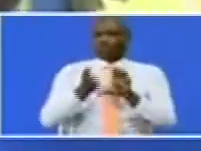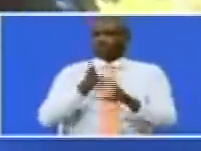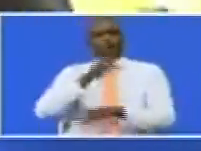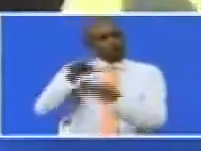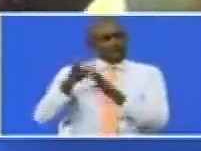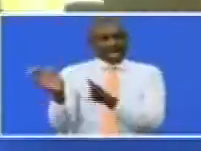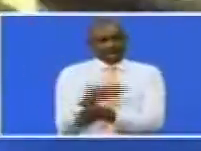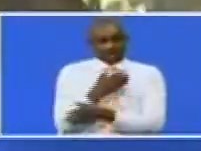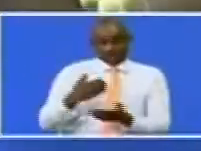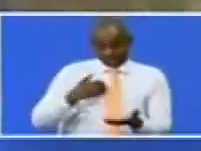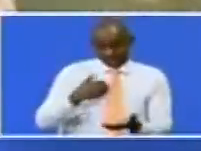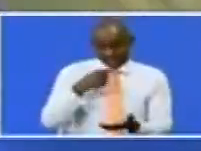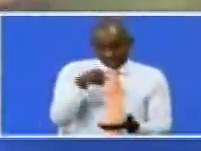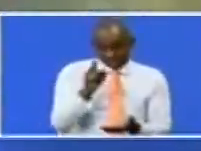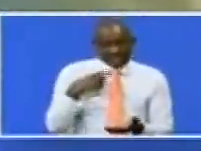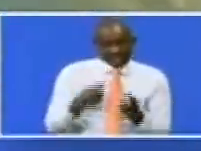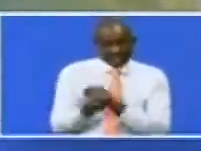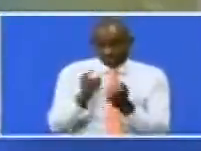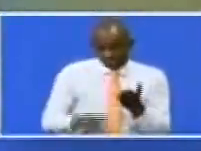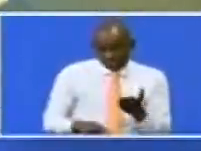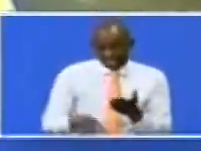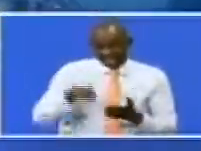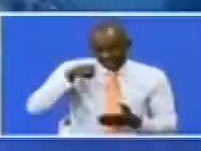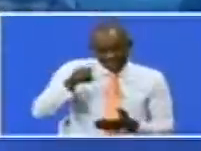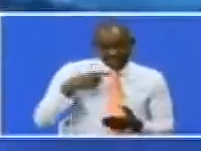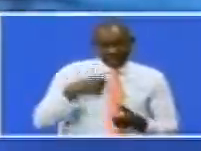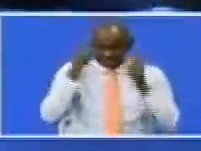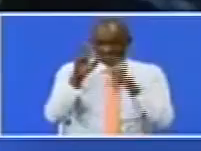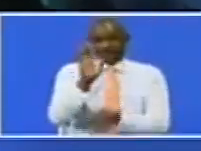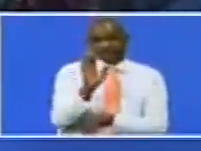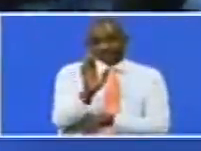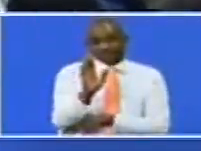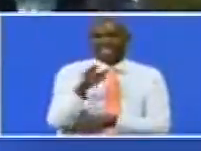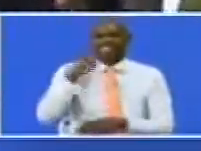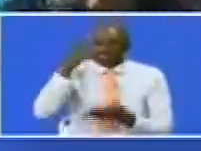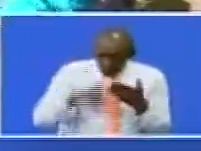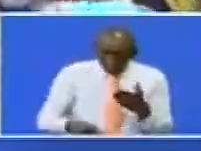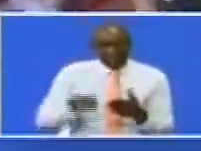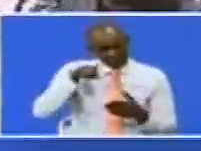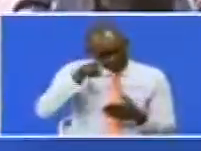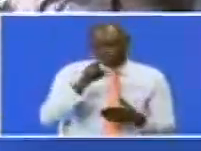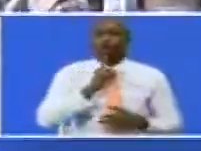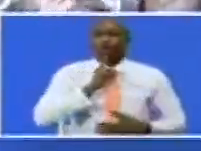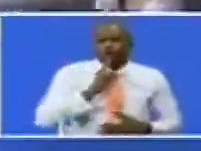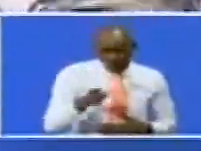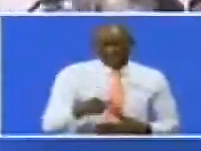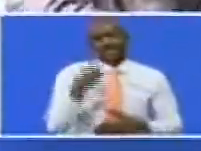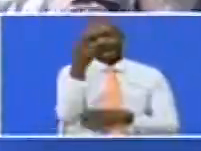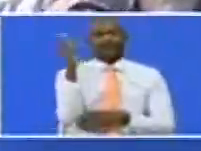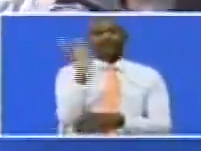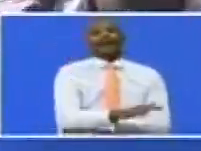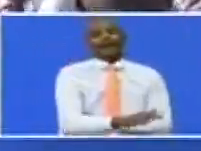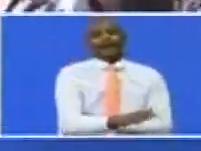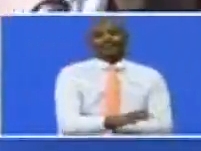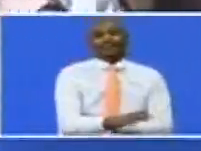with state officials giving conflicting explanations as to how the decision was arrived. Joho claimed that he was even instructed to surrender his firearm to the